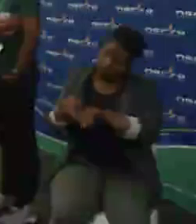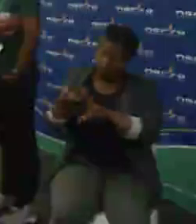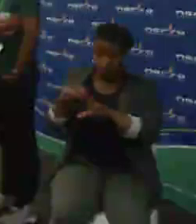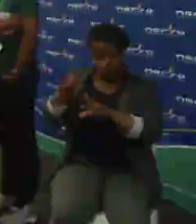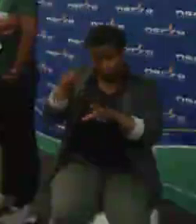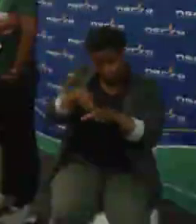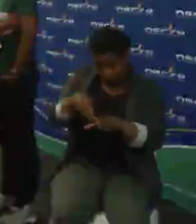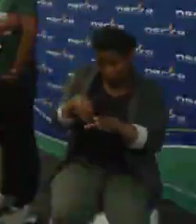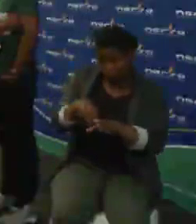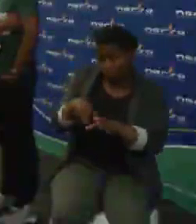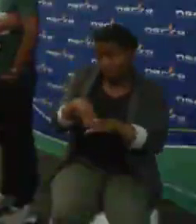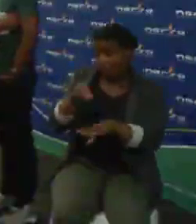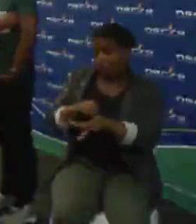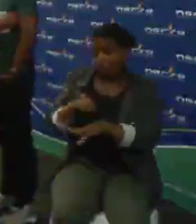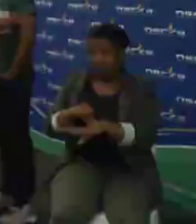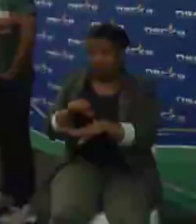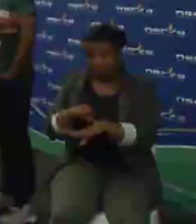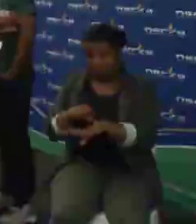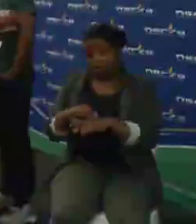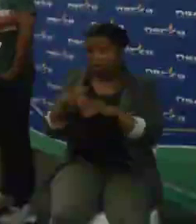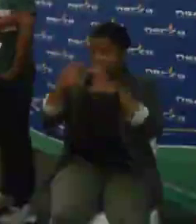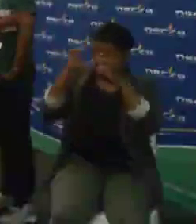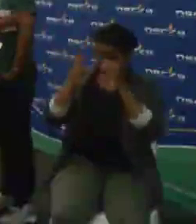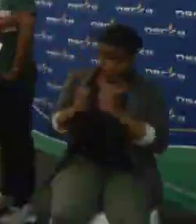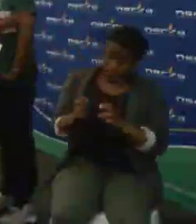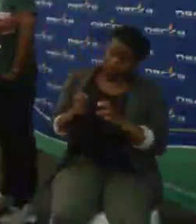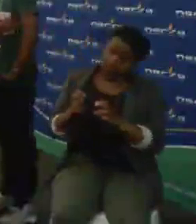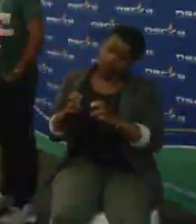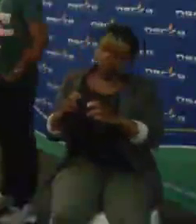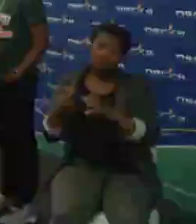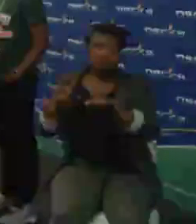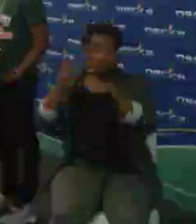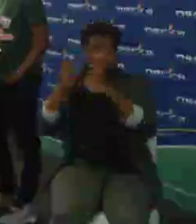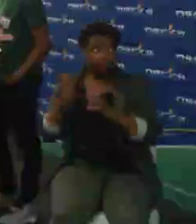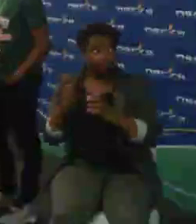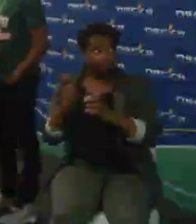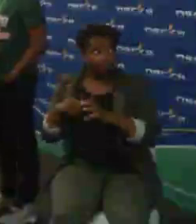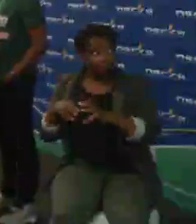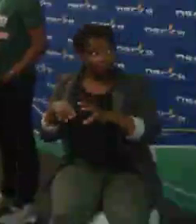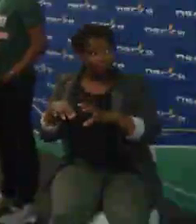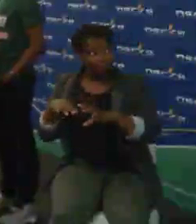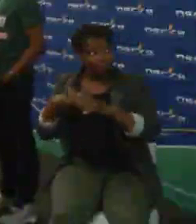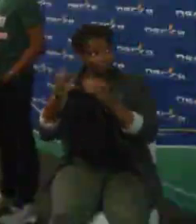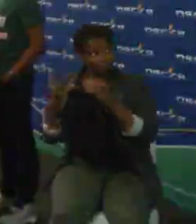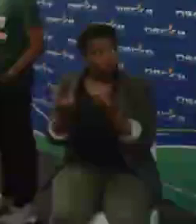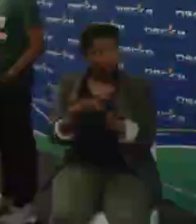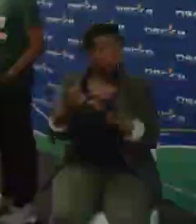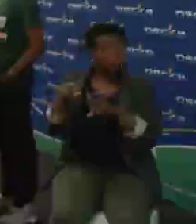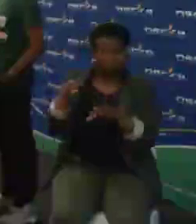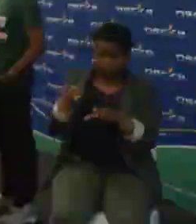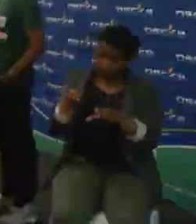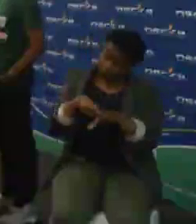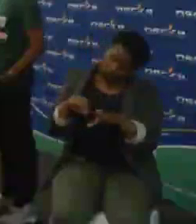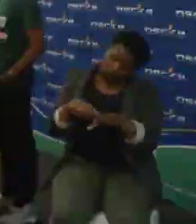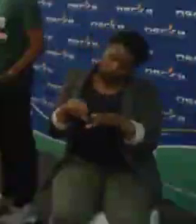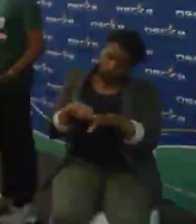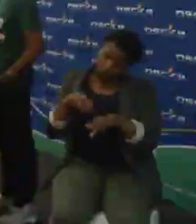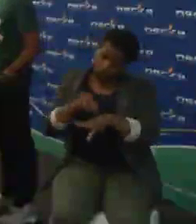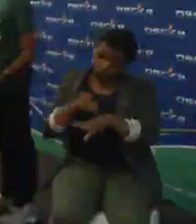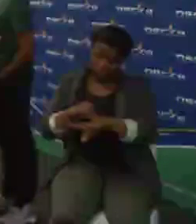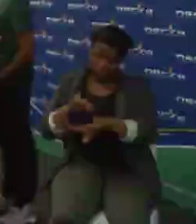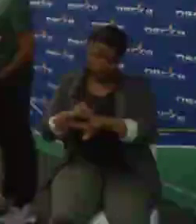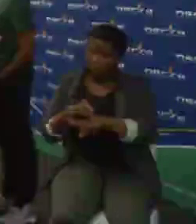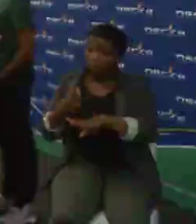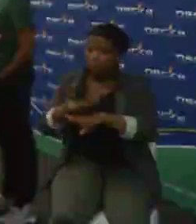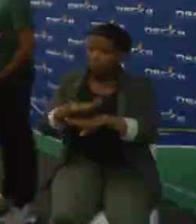also electricity. In Moldova, it was also electricity, as well as in Argentina. But what I'm trying to indicate is that there's so much more that people